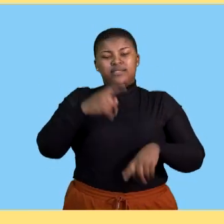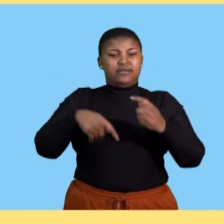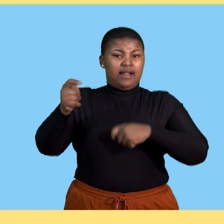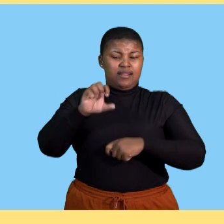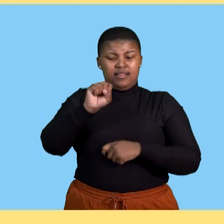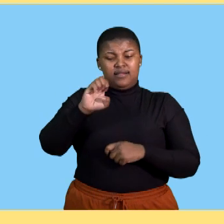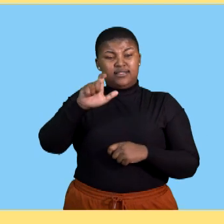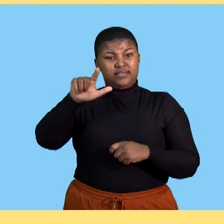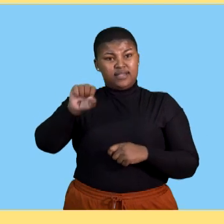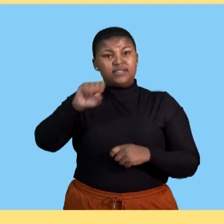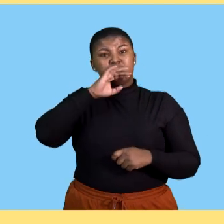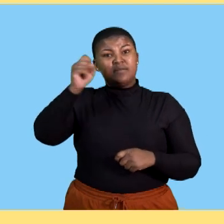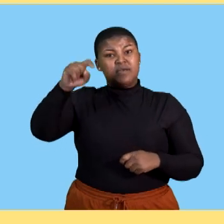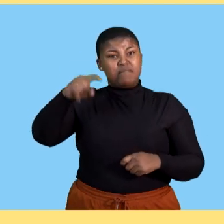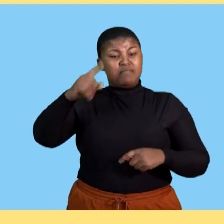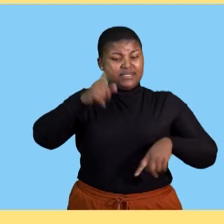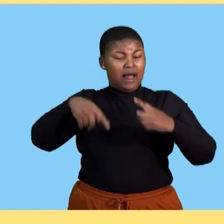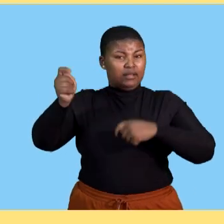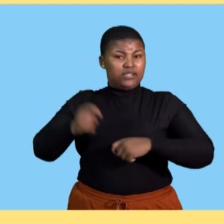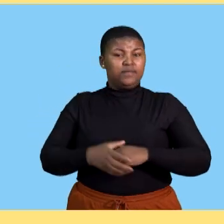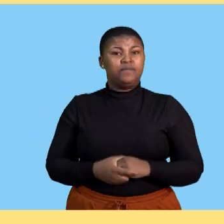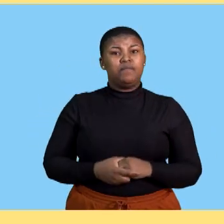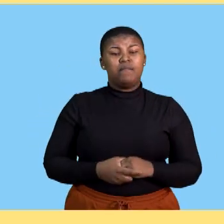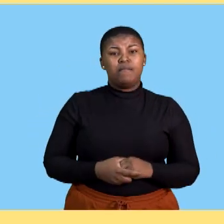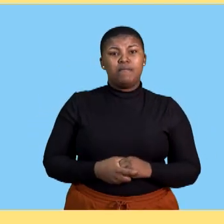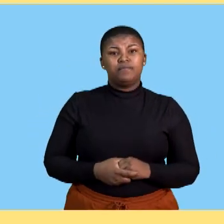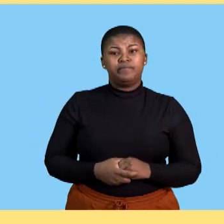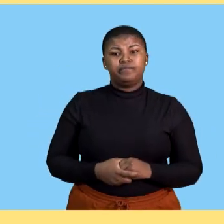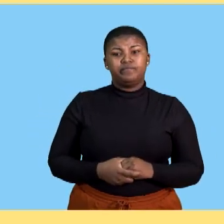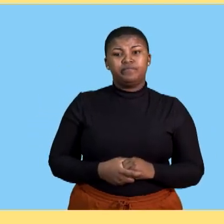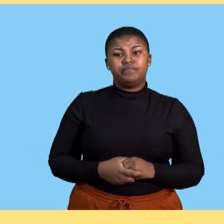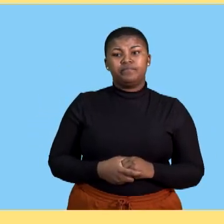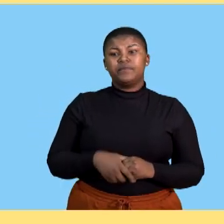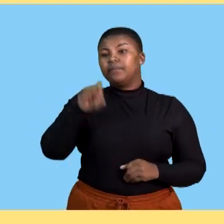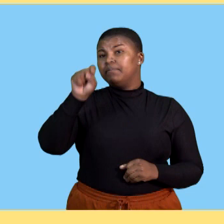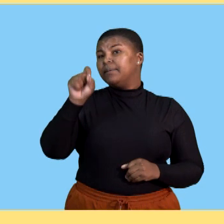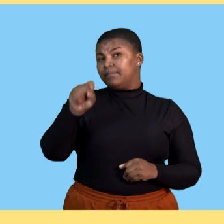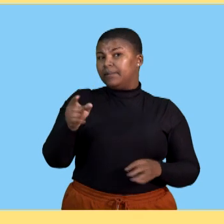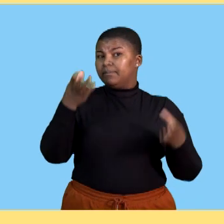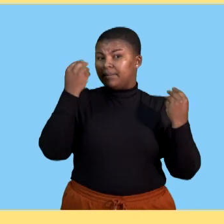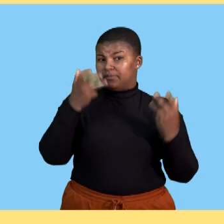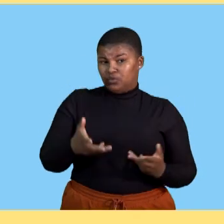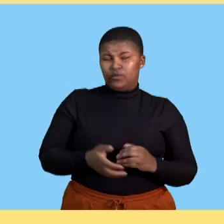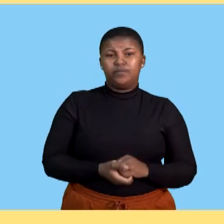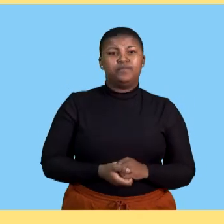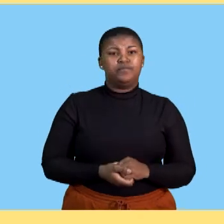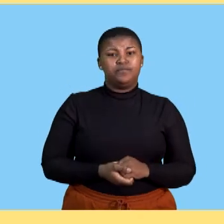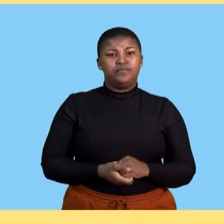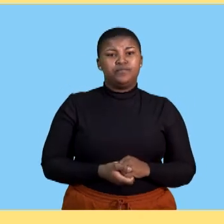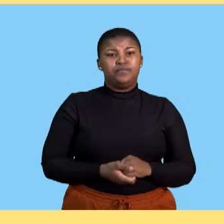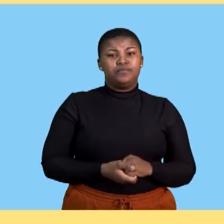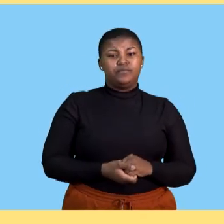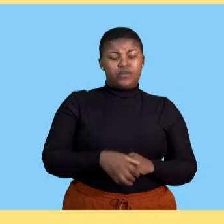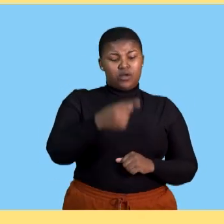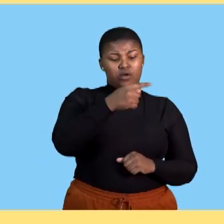sales. The percentage of gross profit on sales. Here is the formula. You will now say